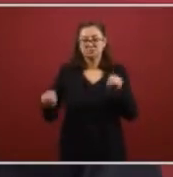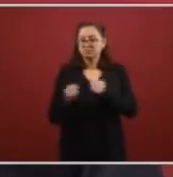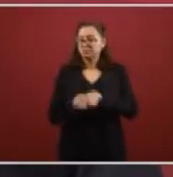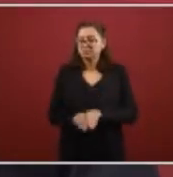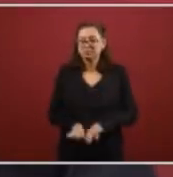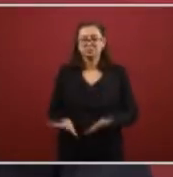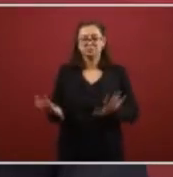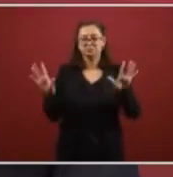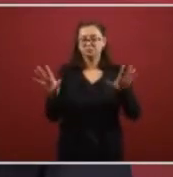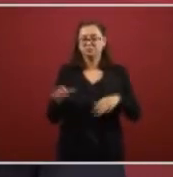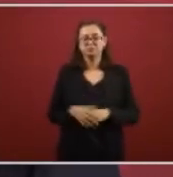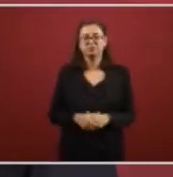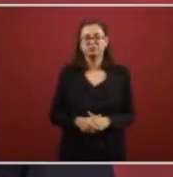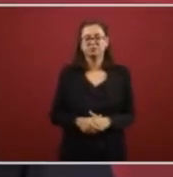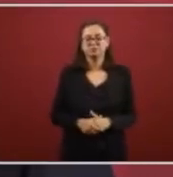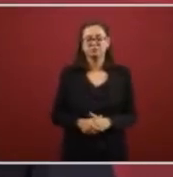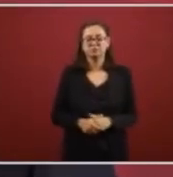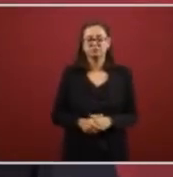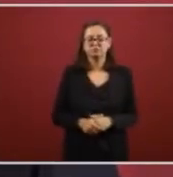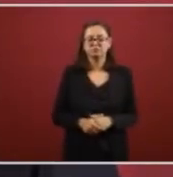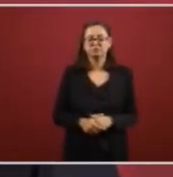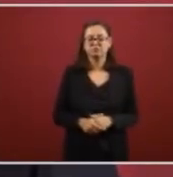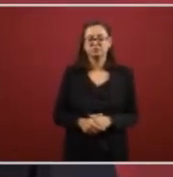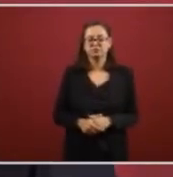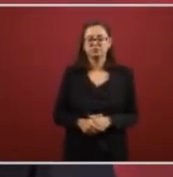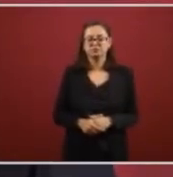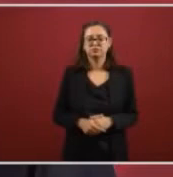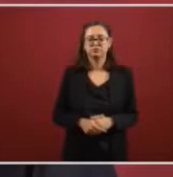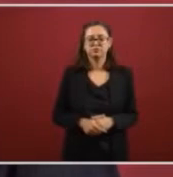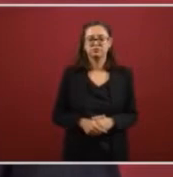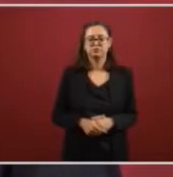country. You know more things.